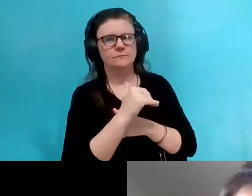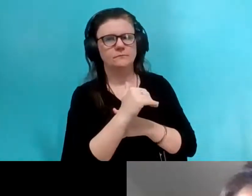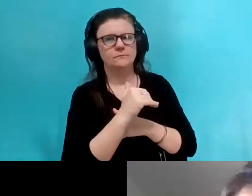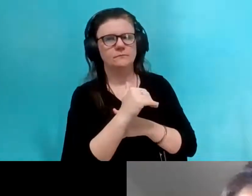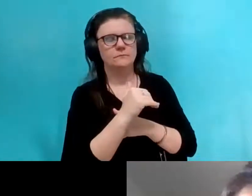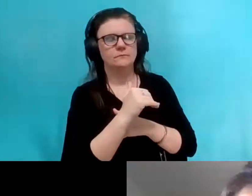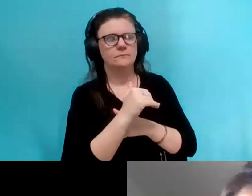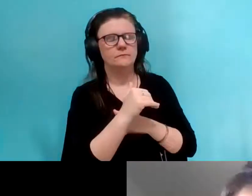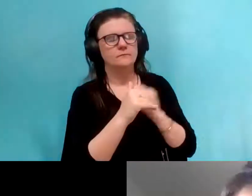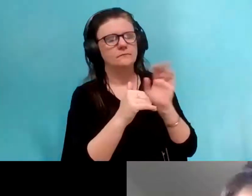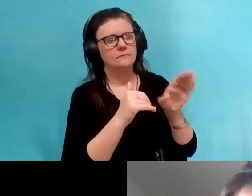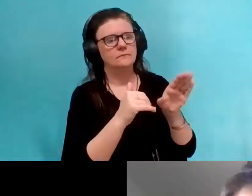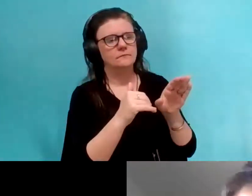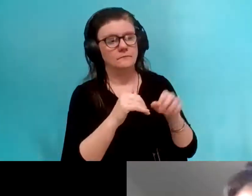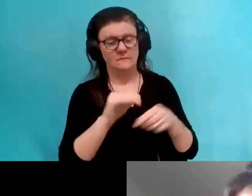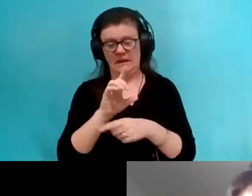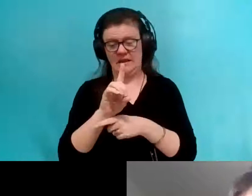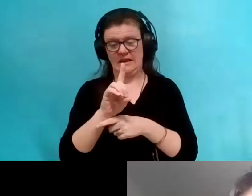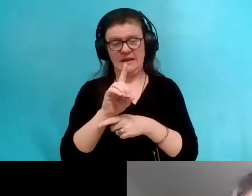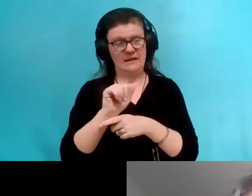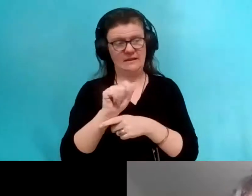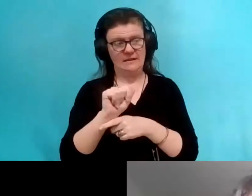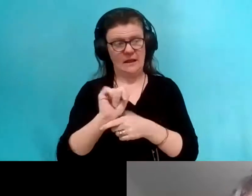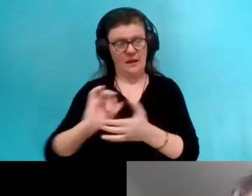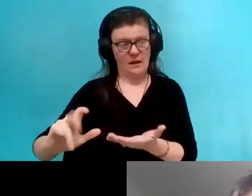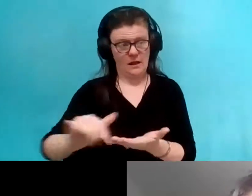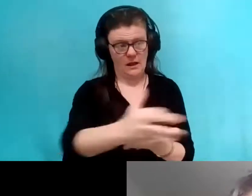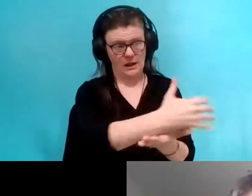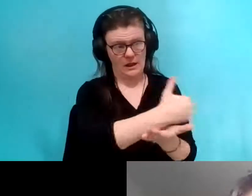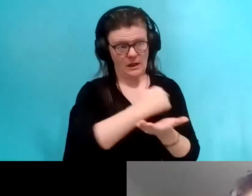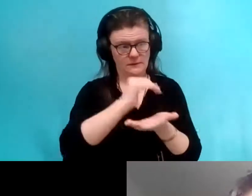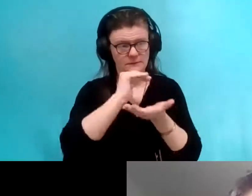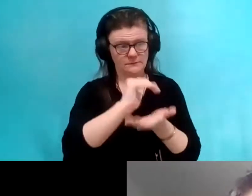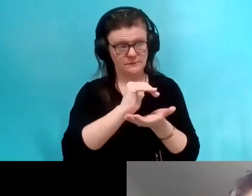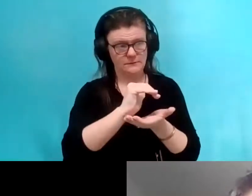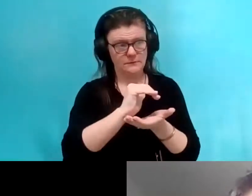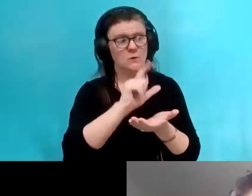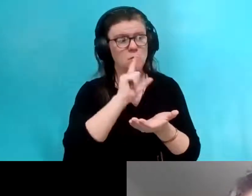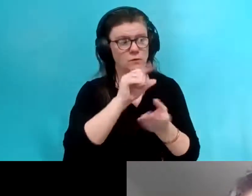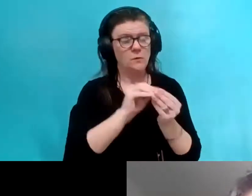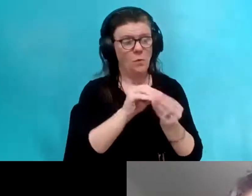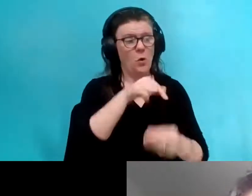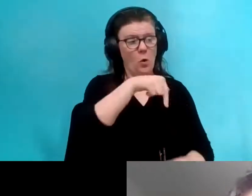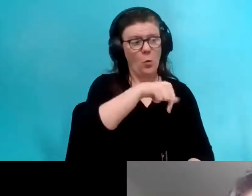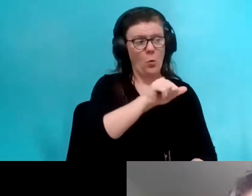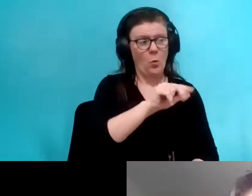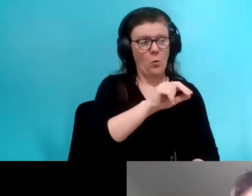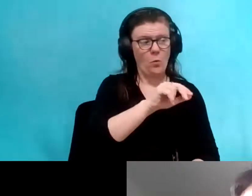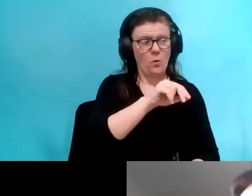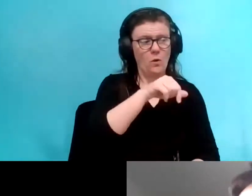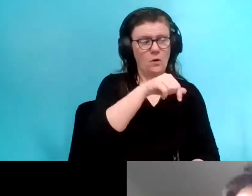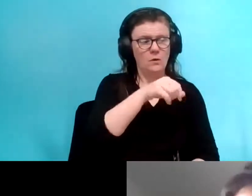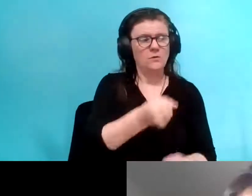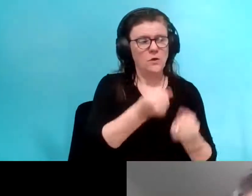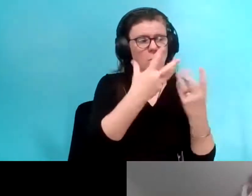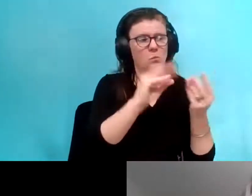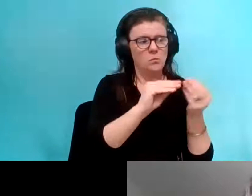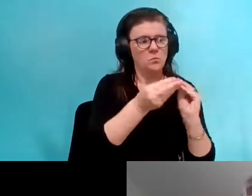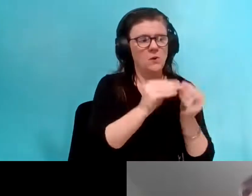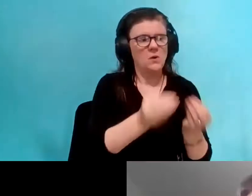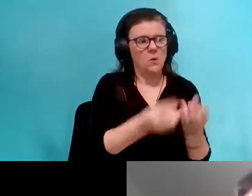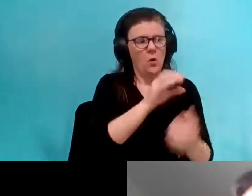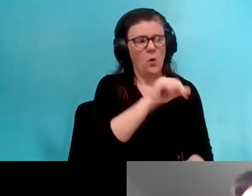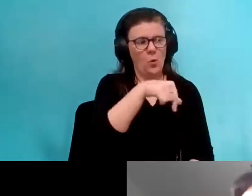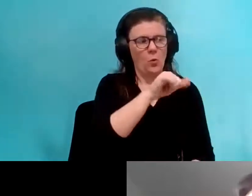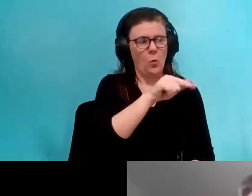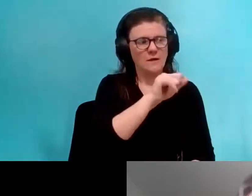you collect this data, you've talked a fair bit about the quantitative side. Do you also include qualitative mixed methods, or is it